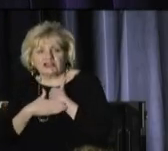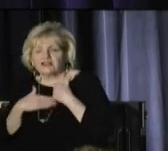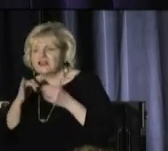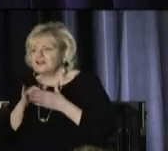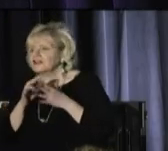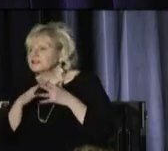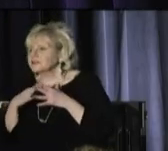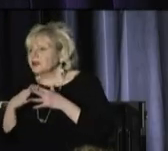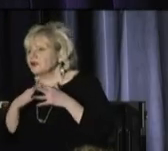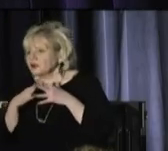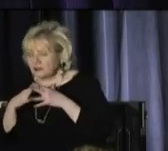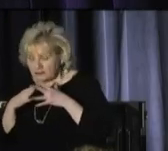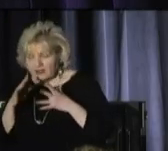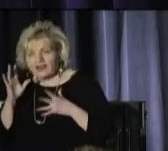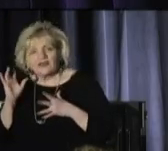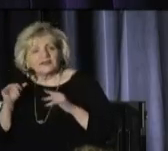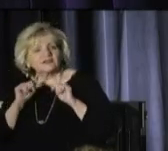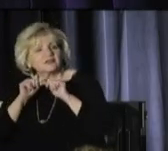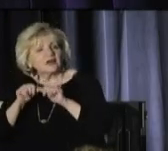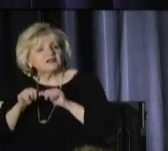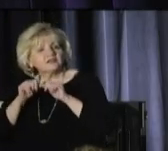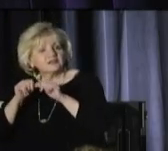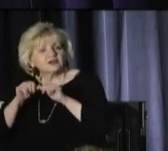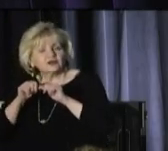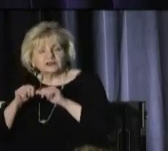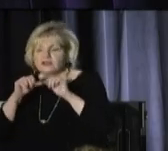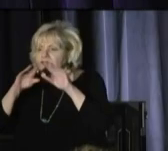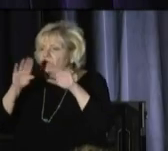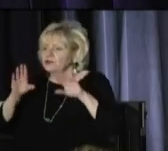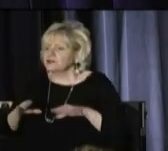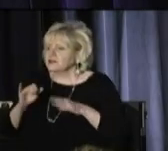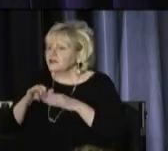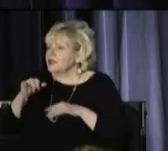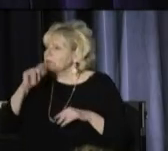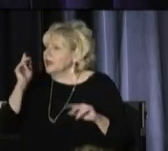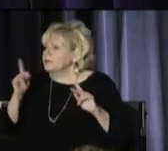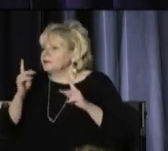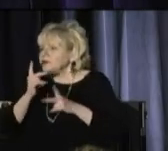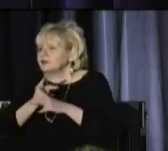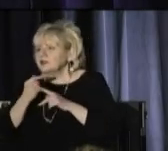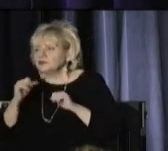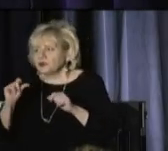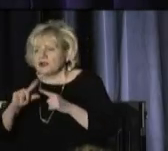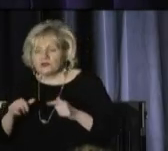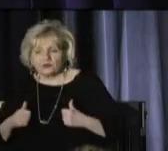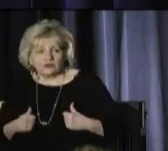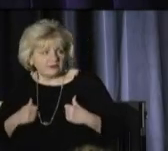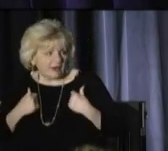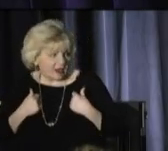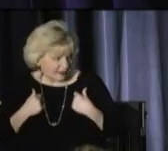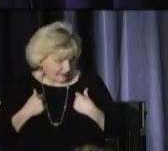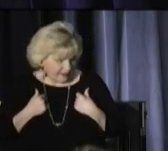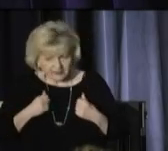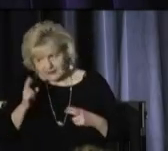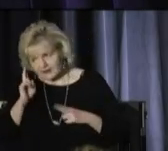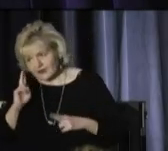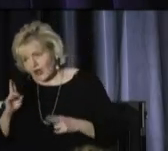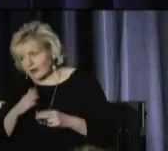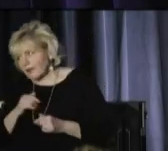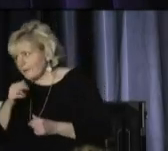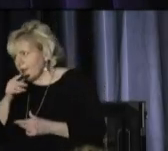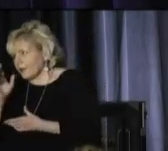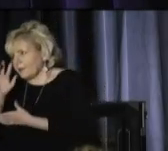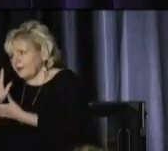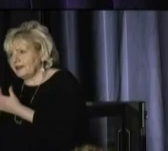America, this unyielding fortress in which black people keep trying to survive. In honor of my mother's belief